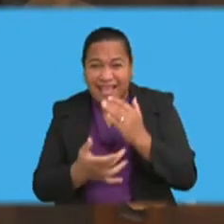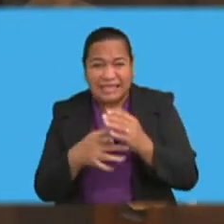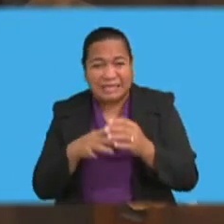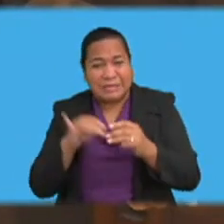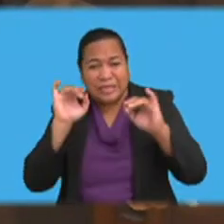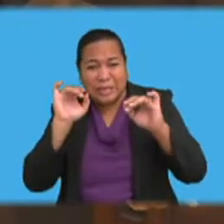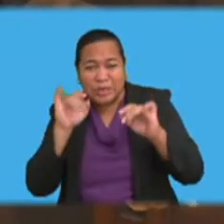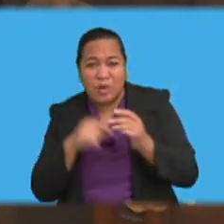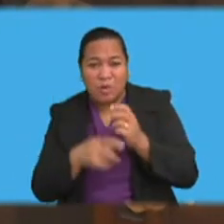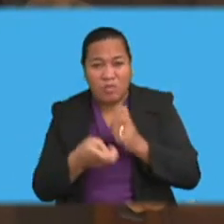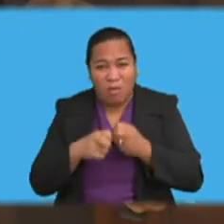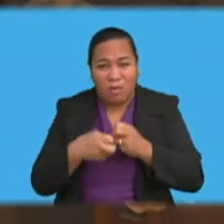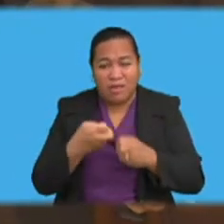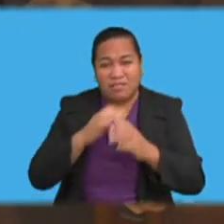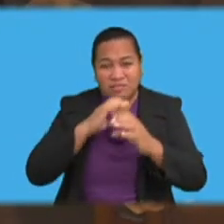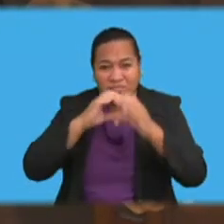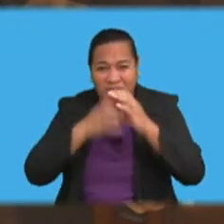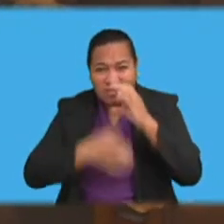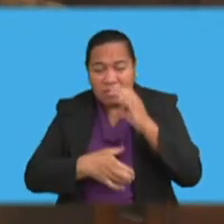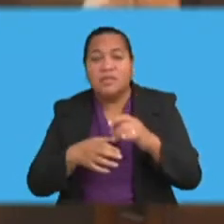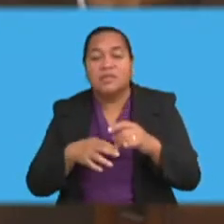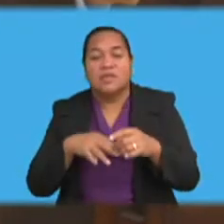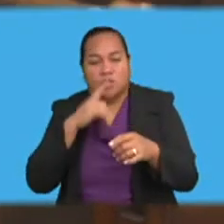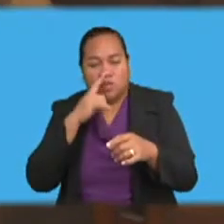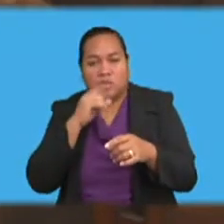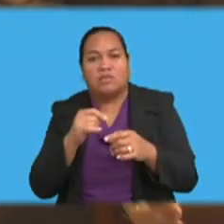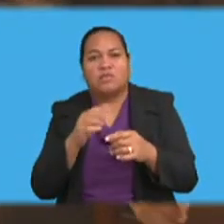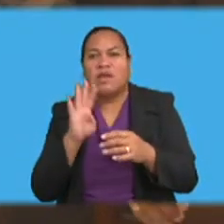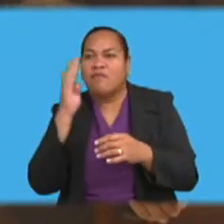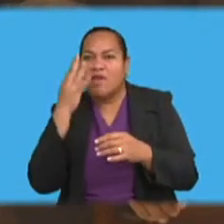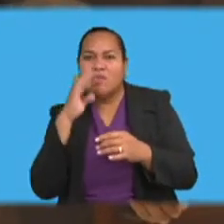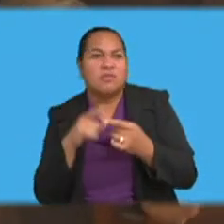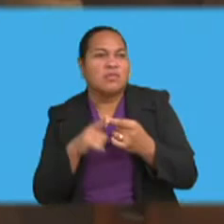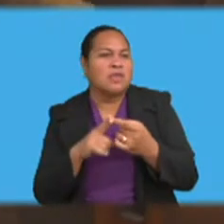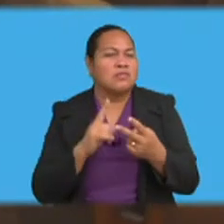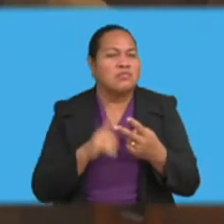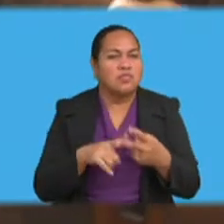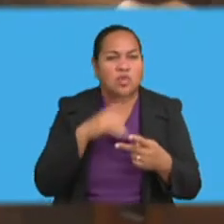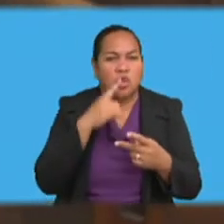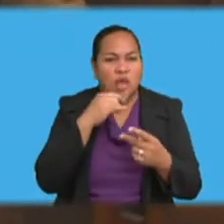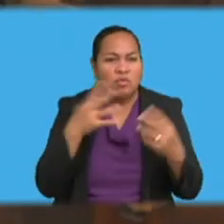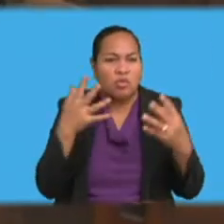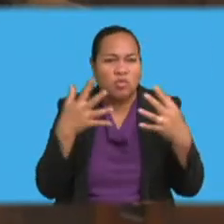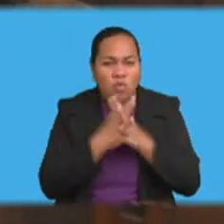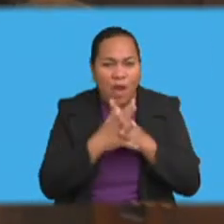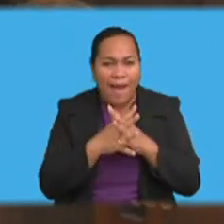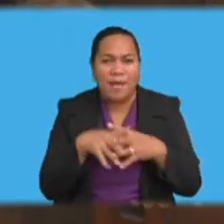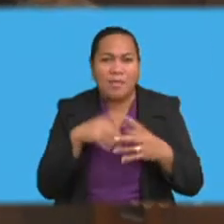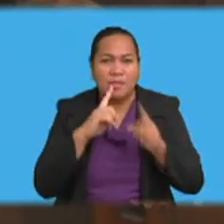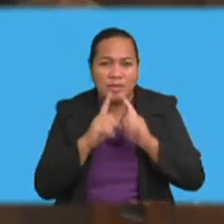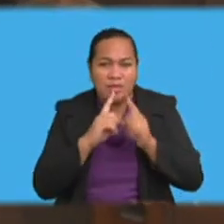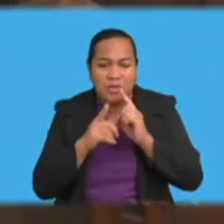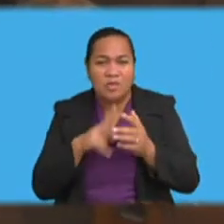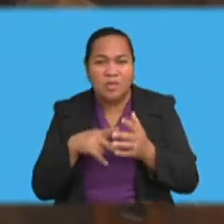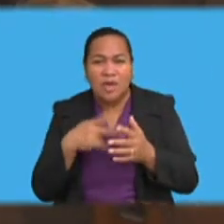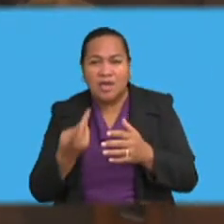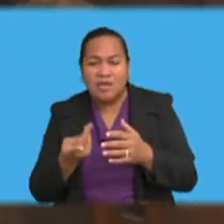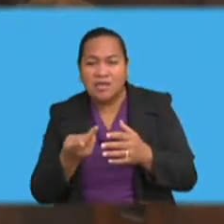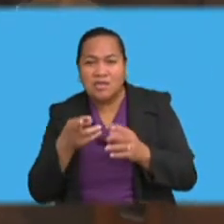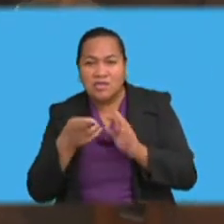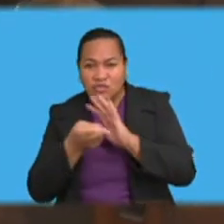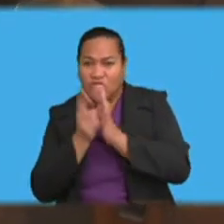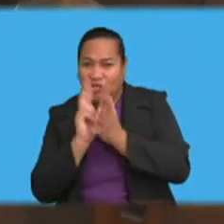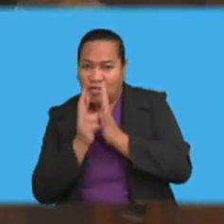In addition to this, Wailesi maintains a Facebook page with over 7,000 likes and followers and a website with 20,329 page views to